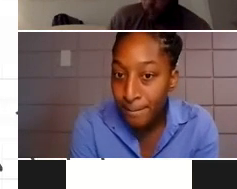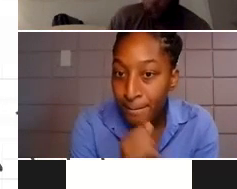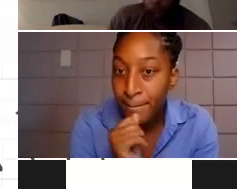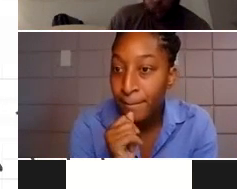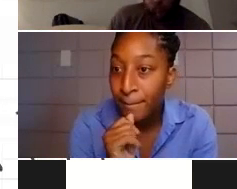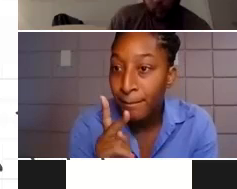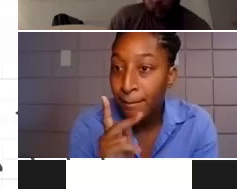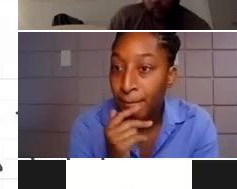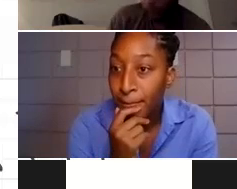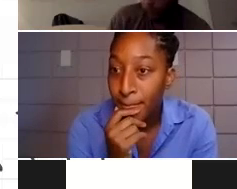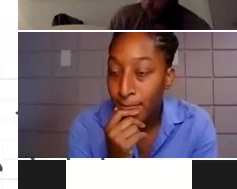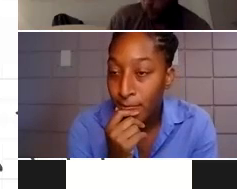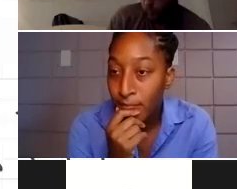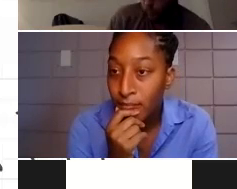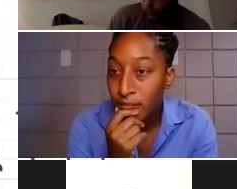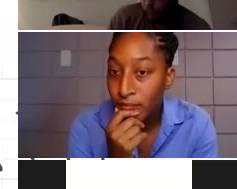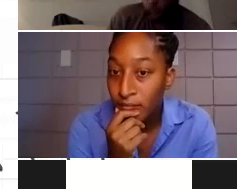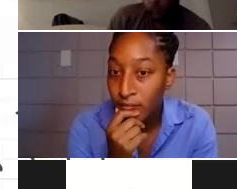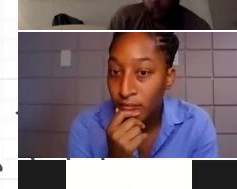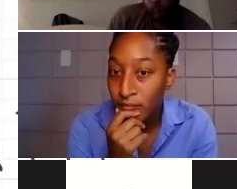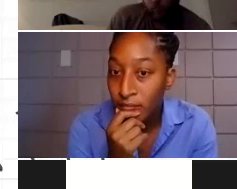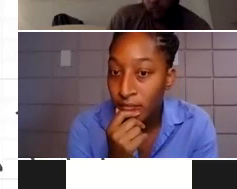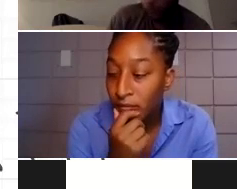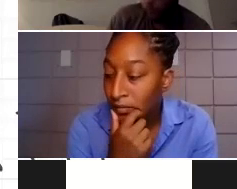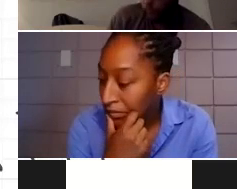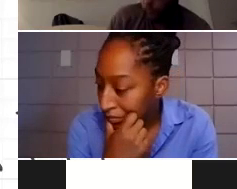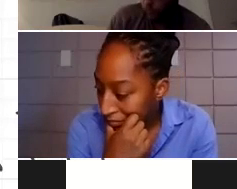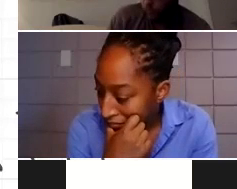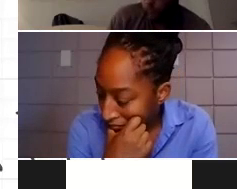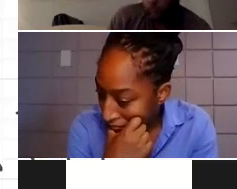Okay. Minus 1/2